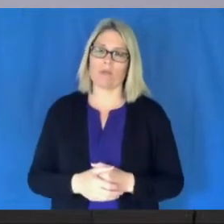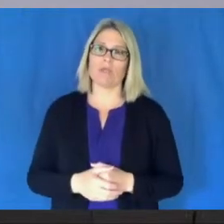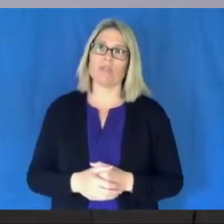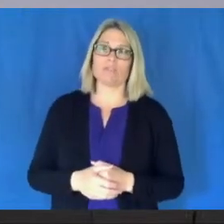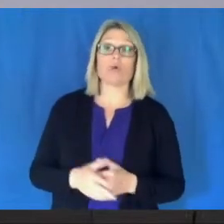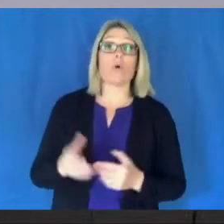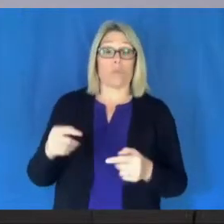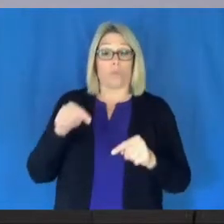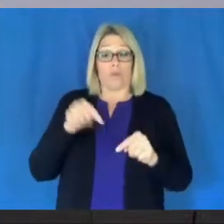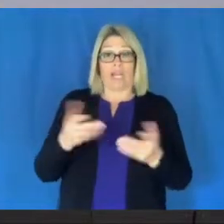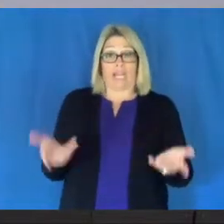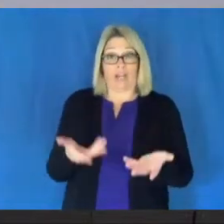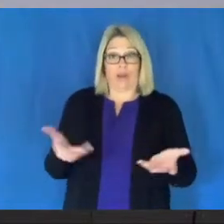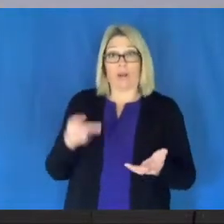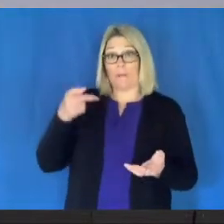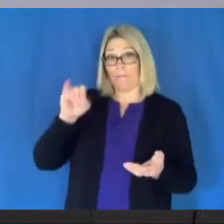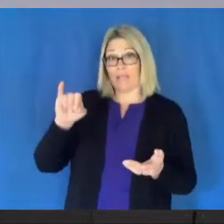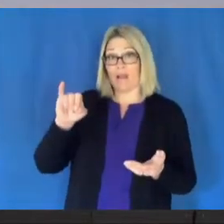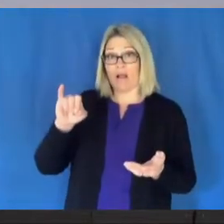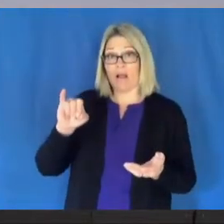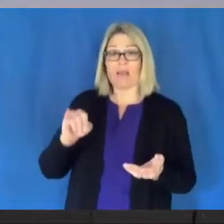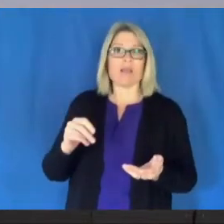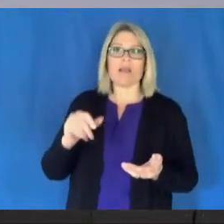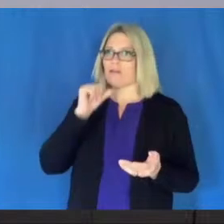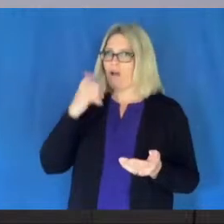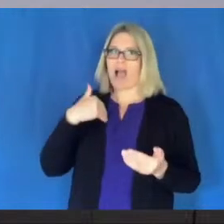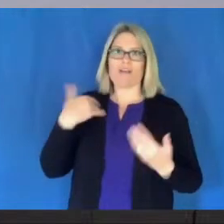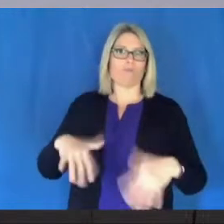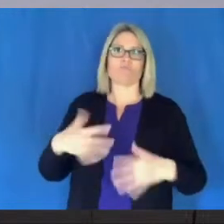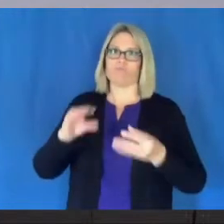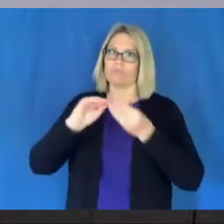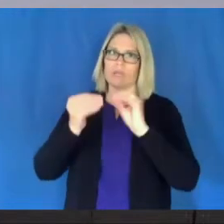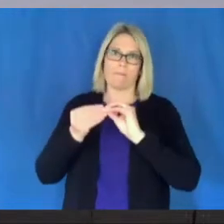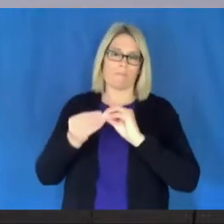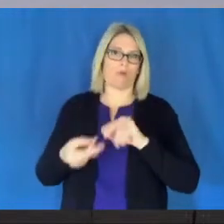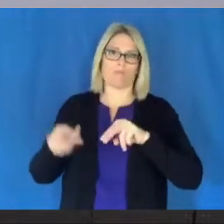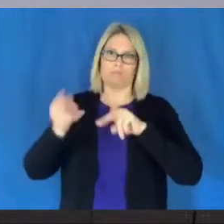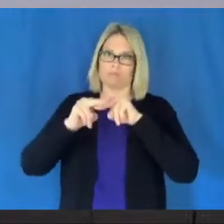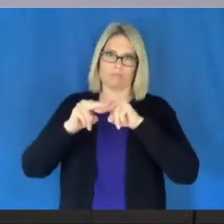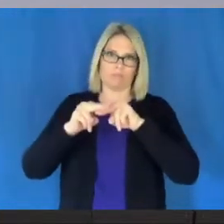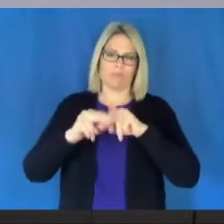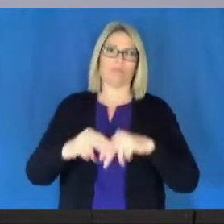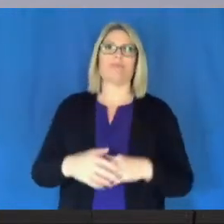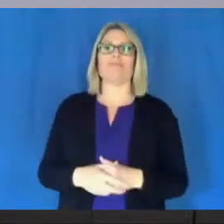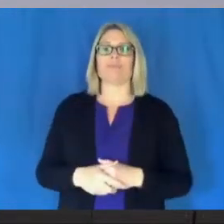position here that we do not have an epidemiology that says that we should